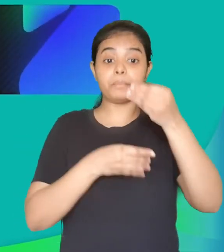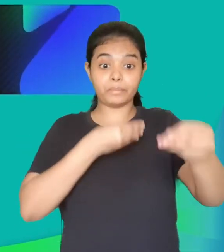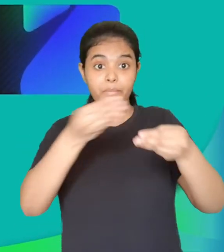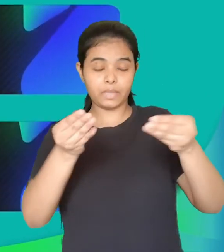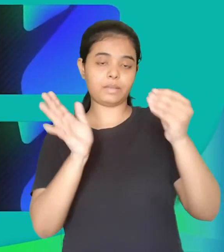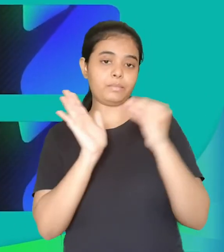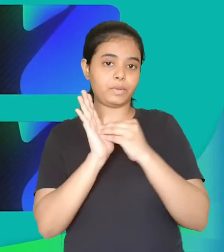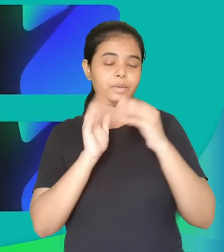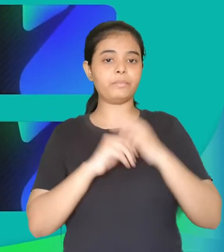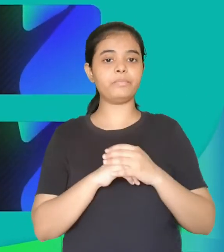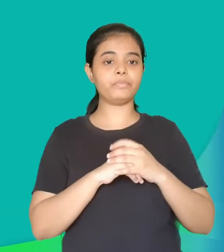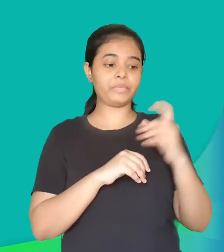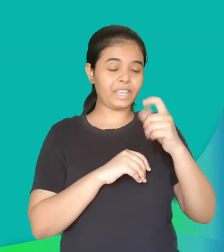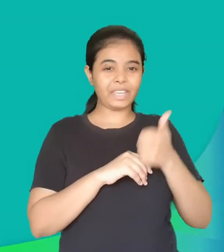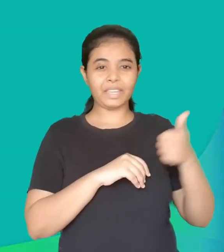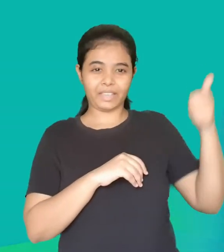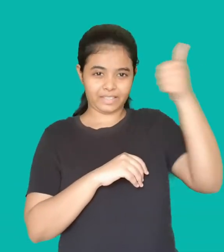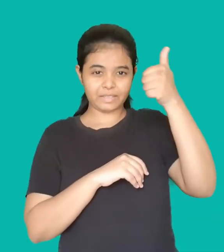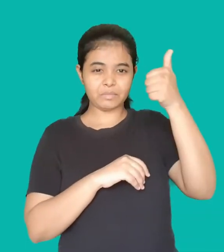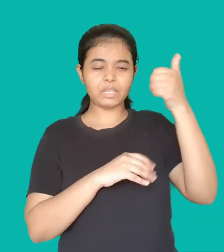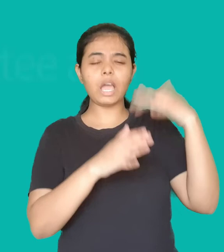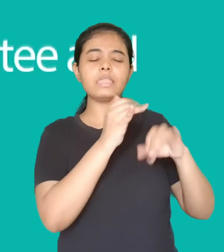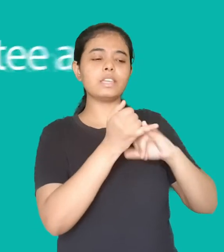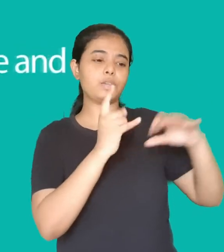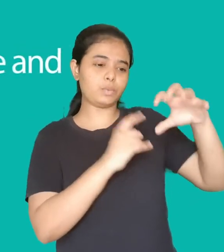distributed, date of distribution.